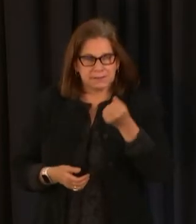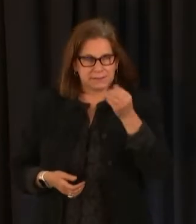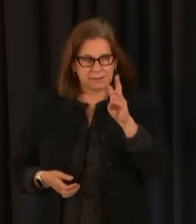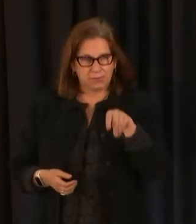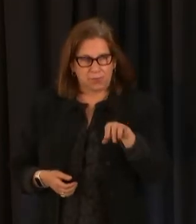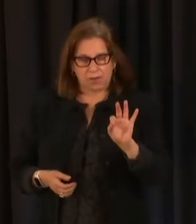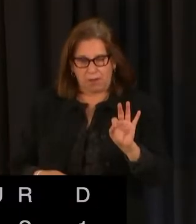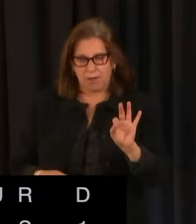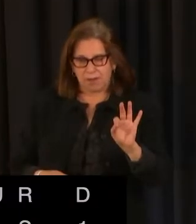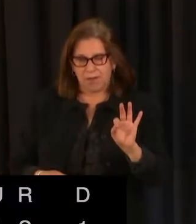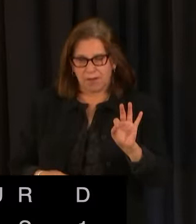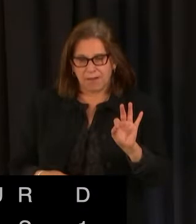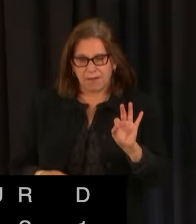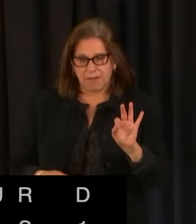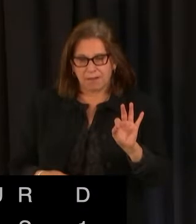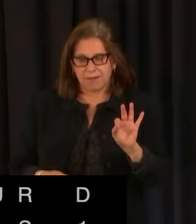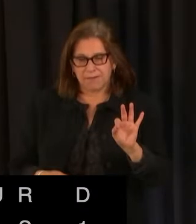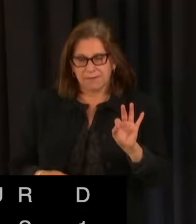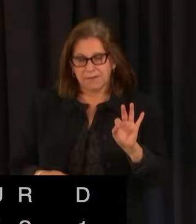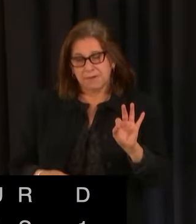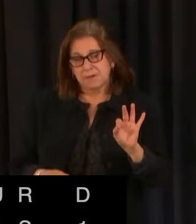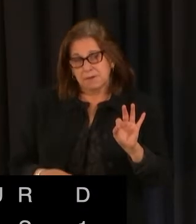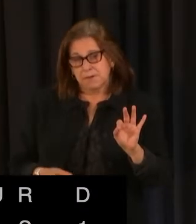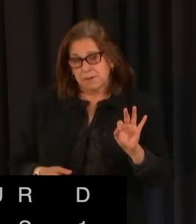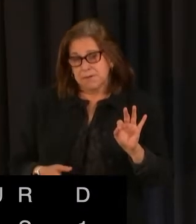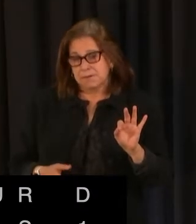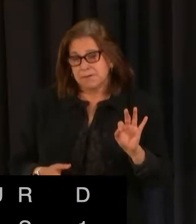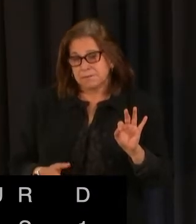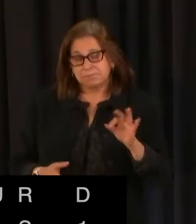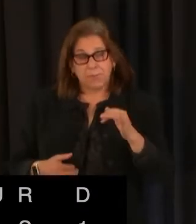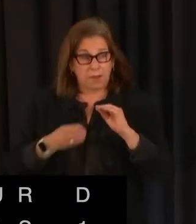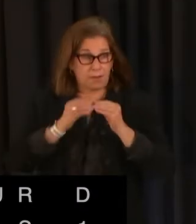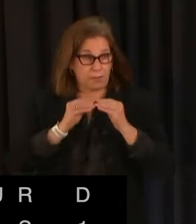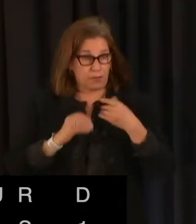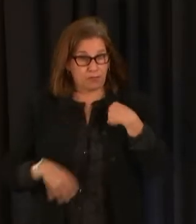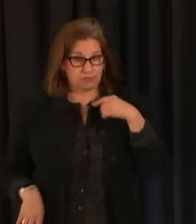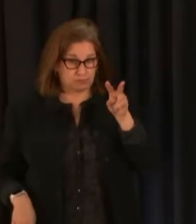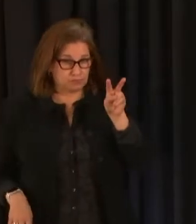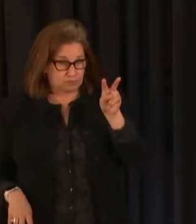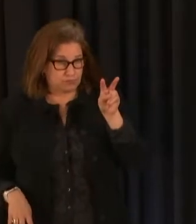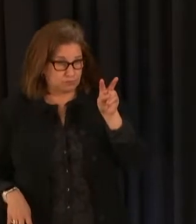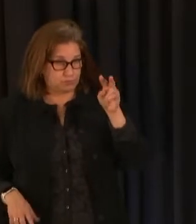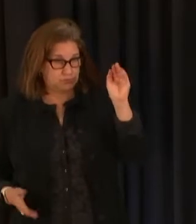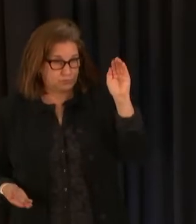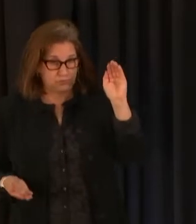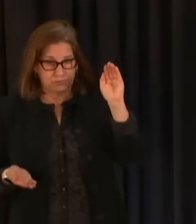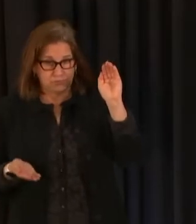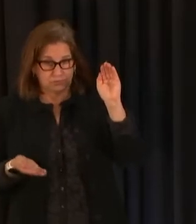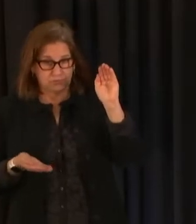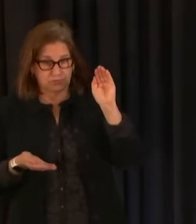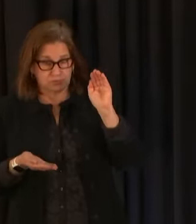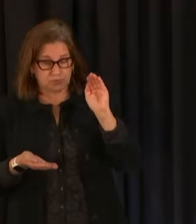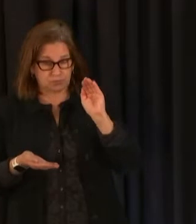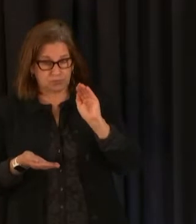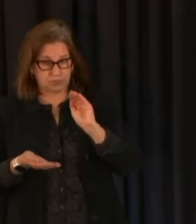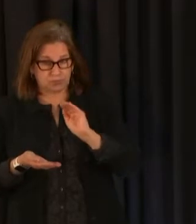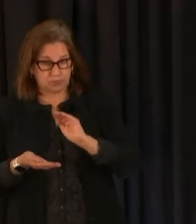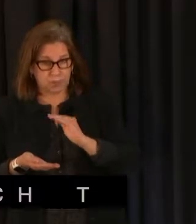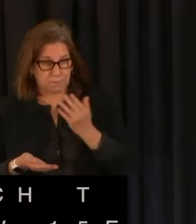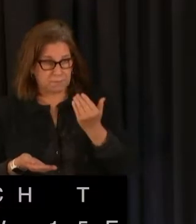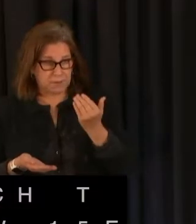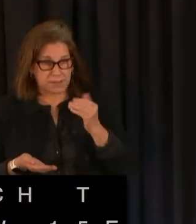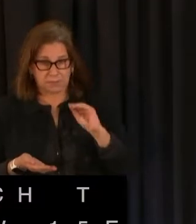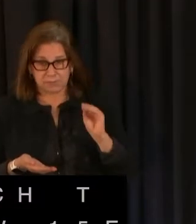16.9, and we continue to watch that number go towards below 15, where you will see the